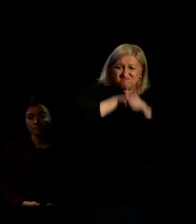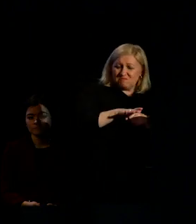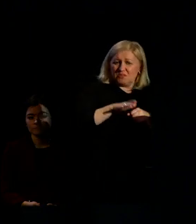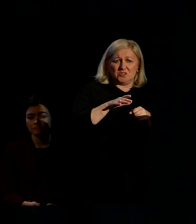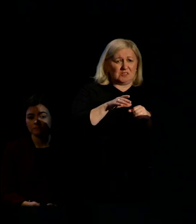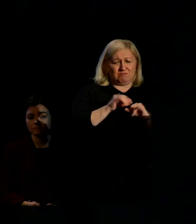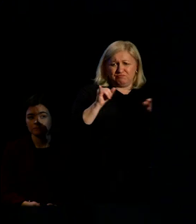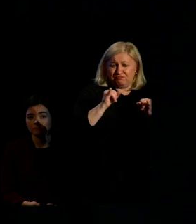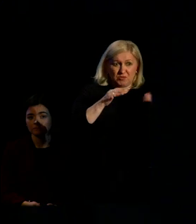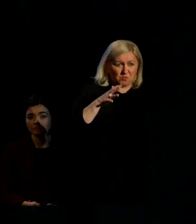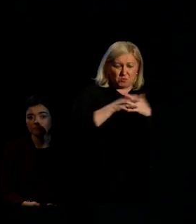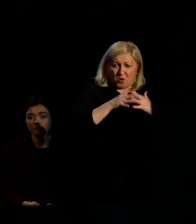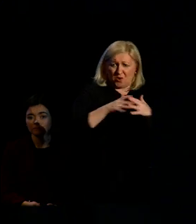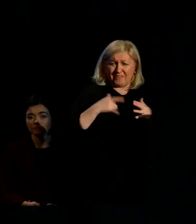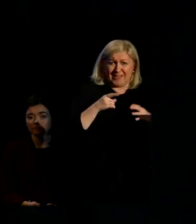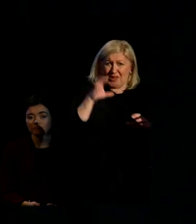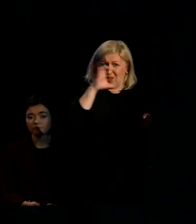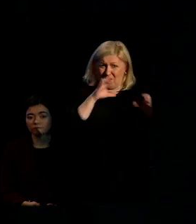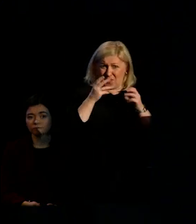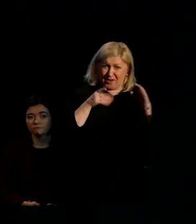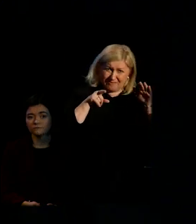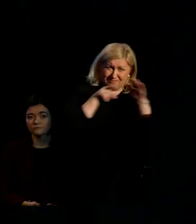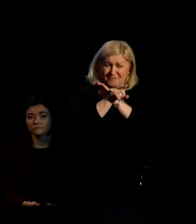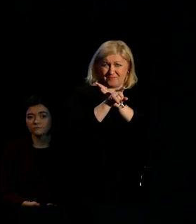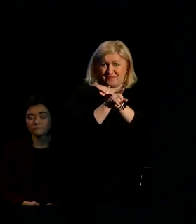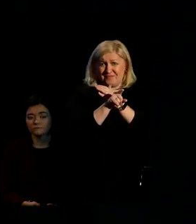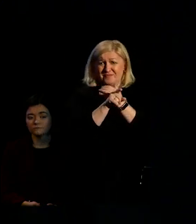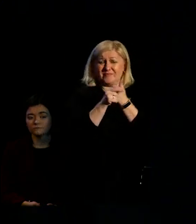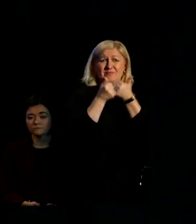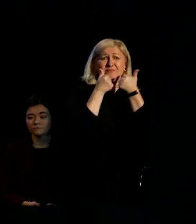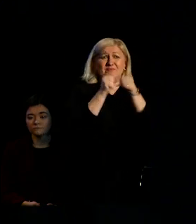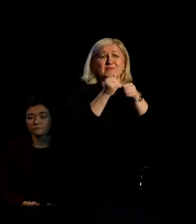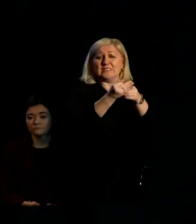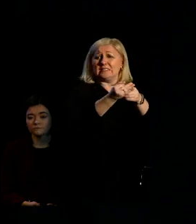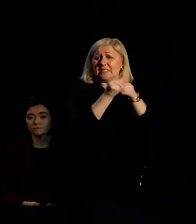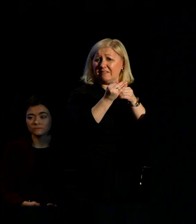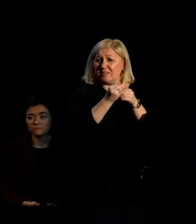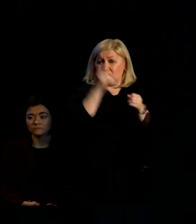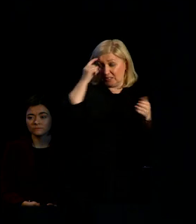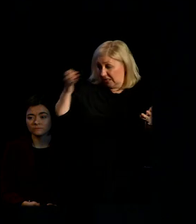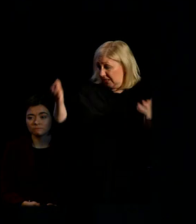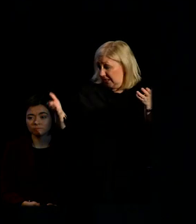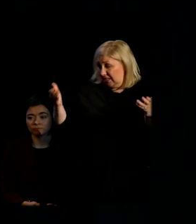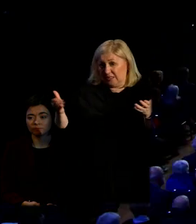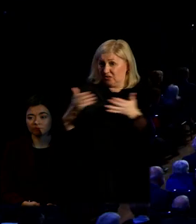journeys, desperate to find refuge somewhere safe. Not a lot has changed since the years of the